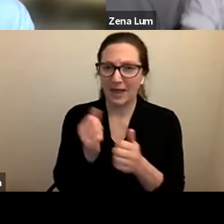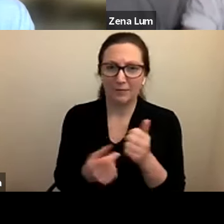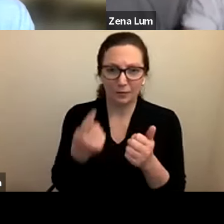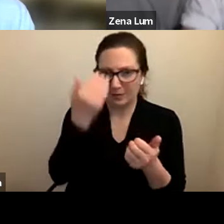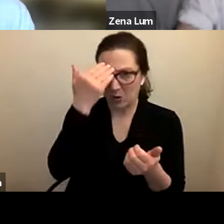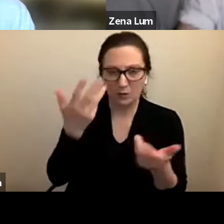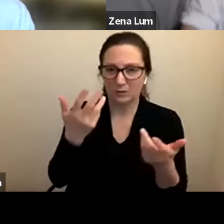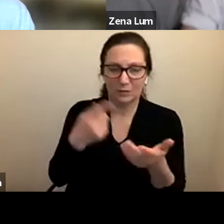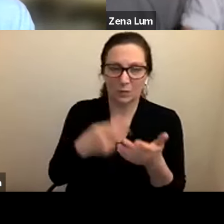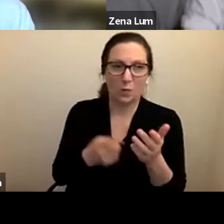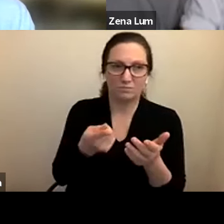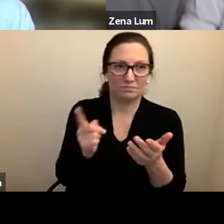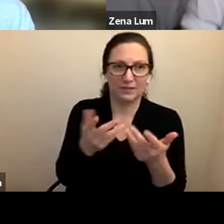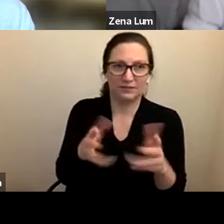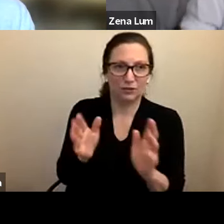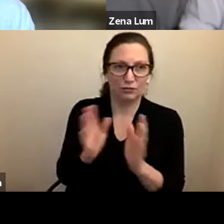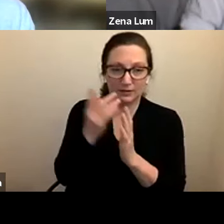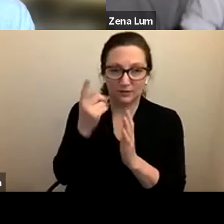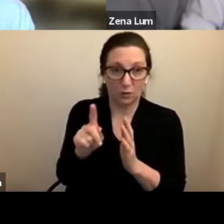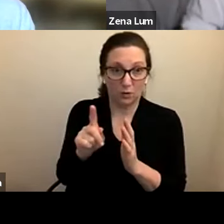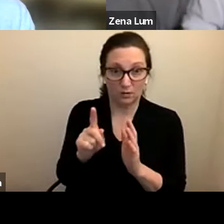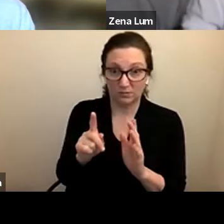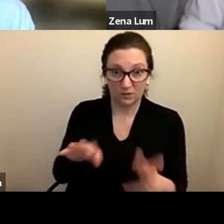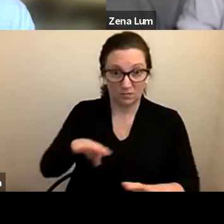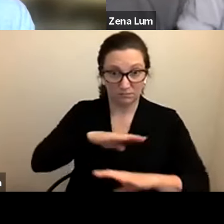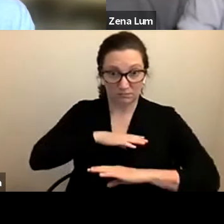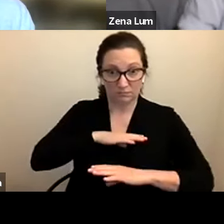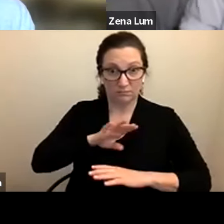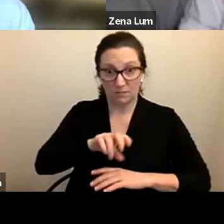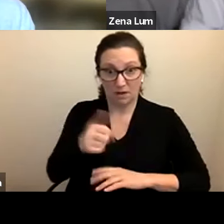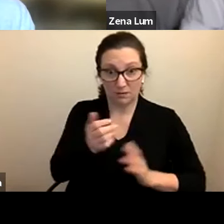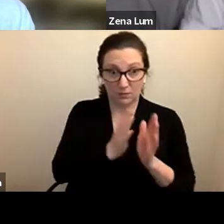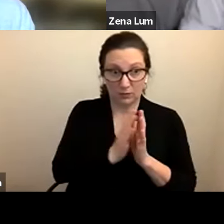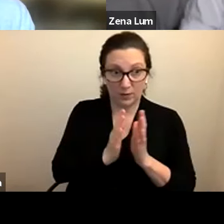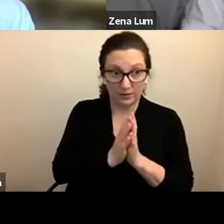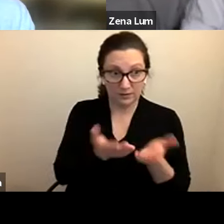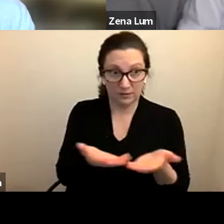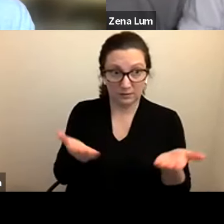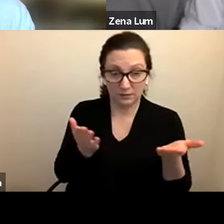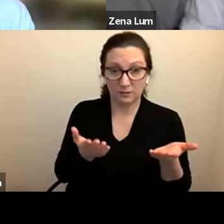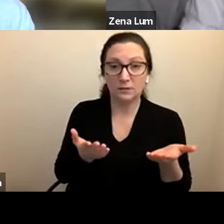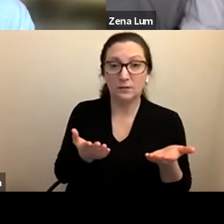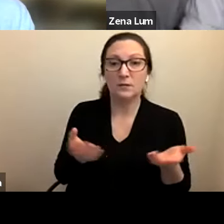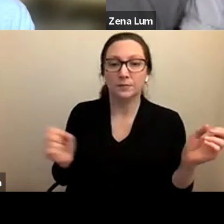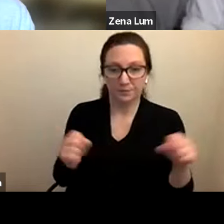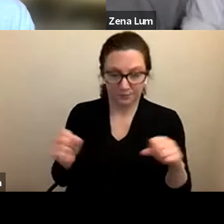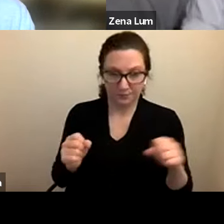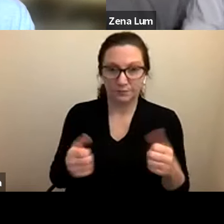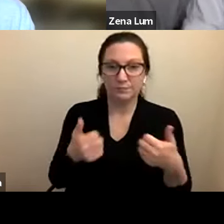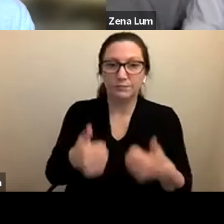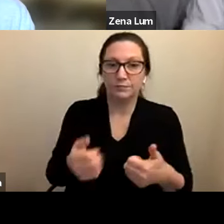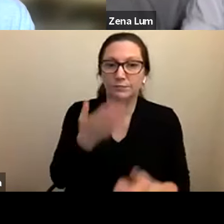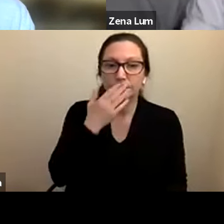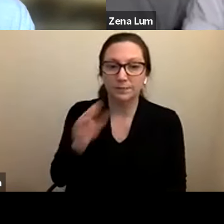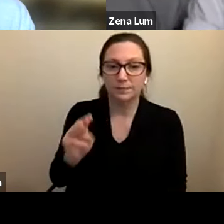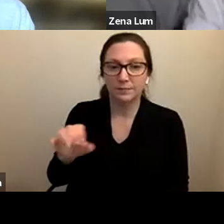wanna, all other requests have been fulfilled at this point, folks? Yeah, okay, great. Thank you very much,